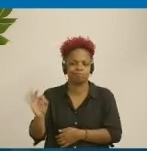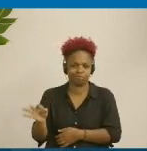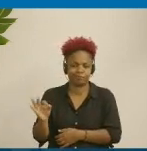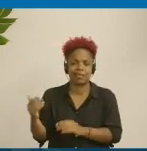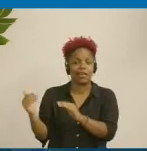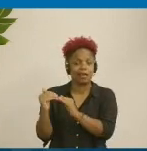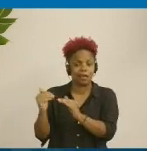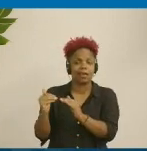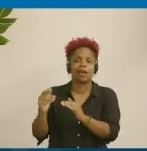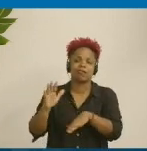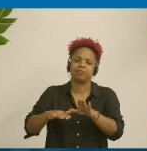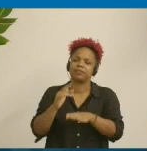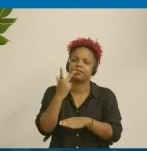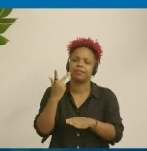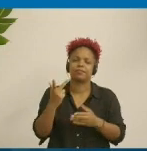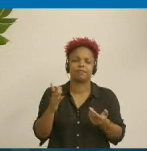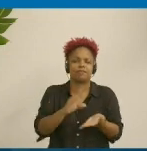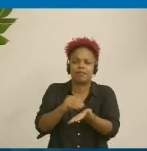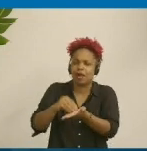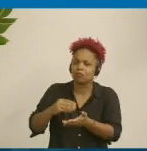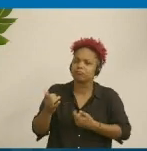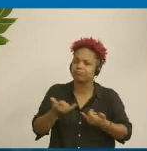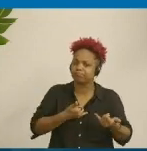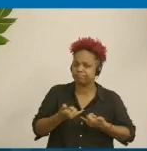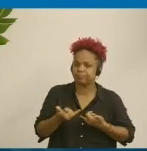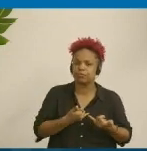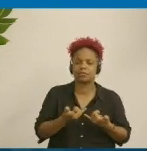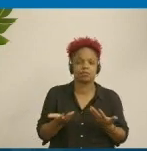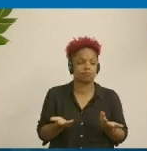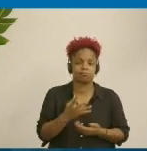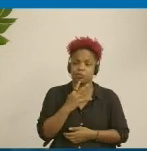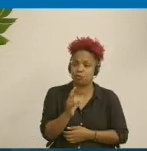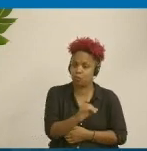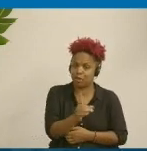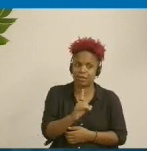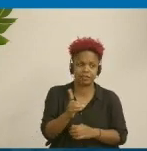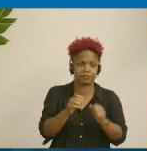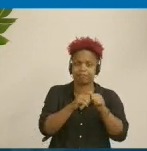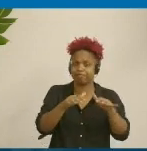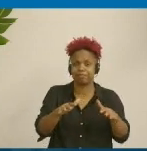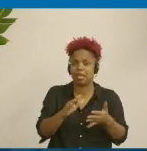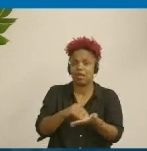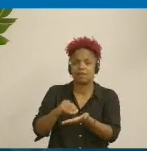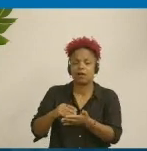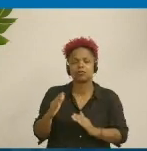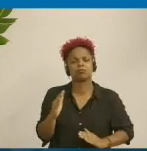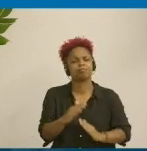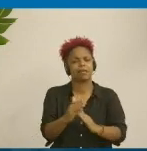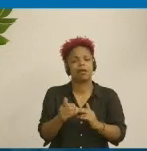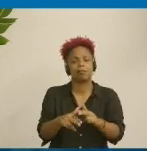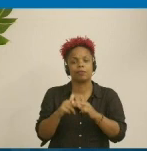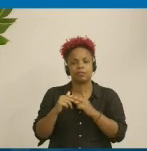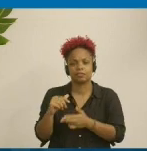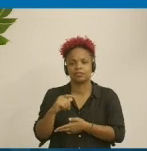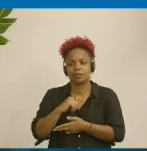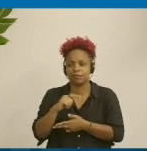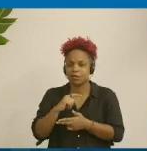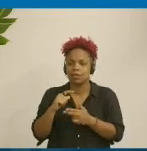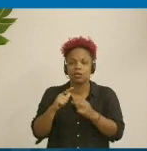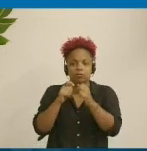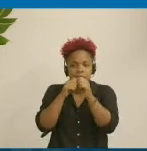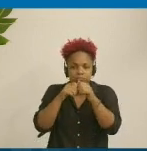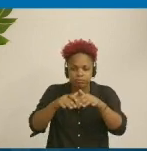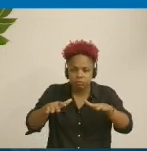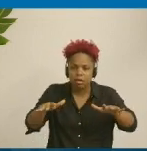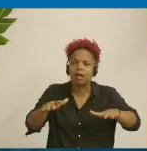video and image to really convince people and bring people on board this solutions movement. So that's me for now, and John,